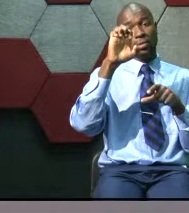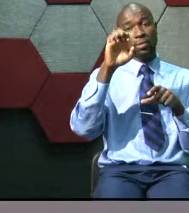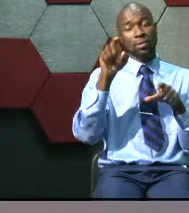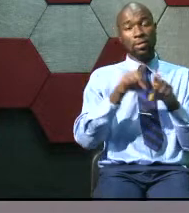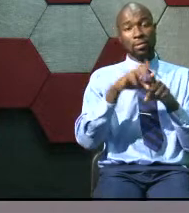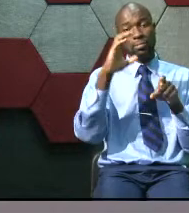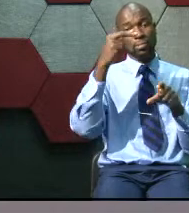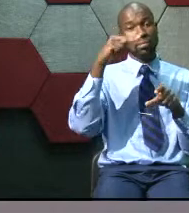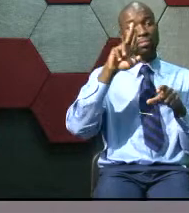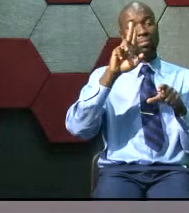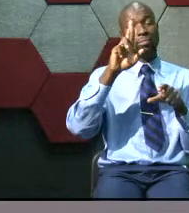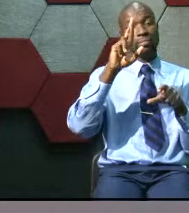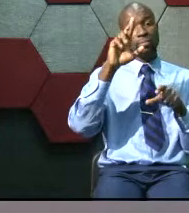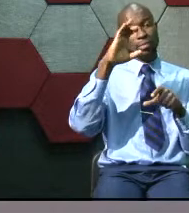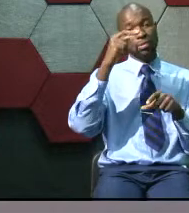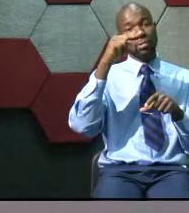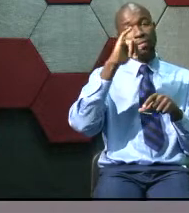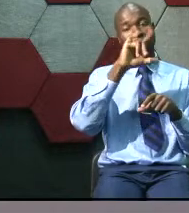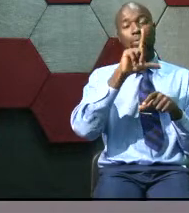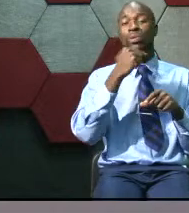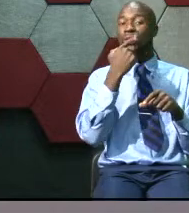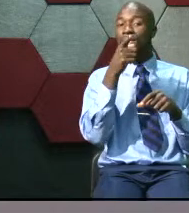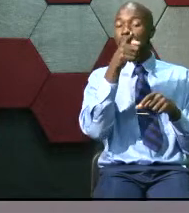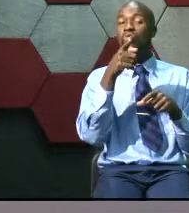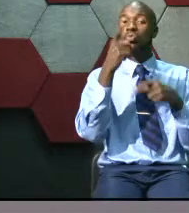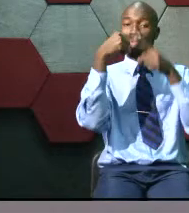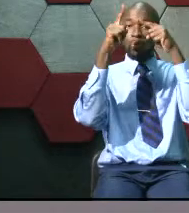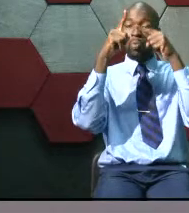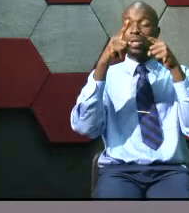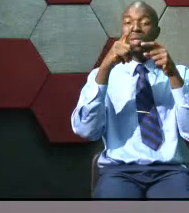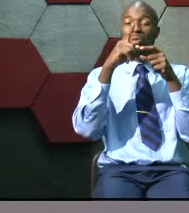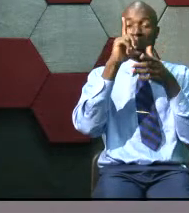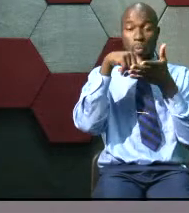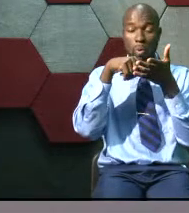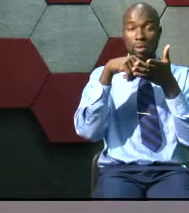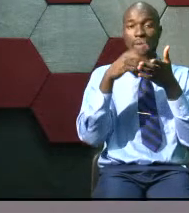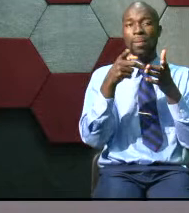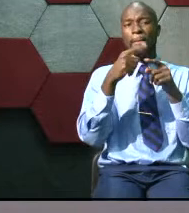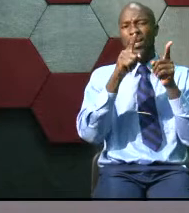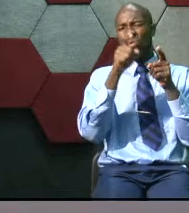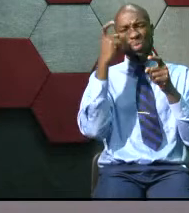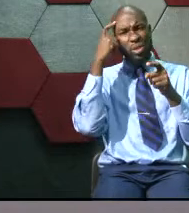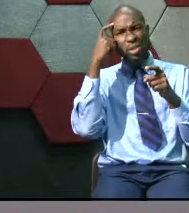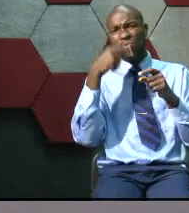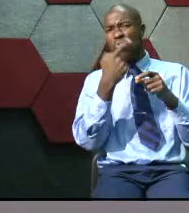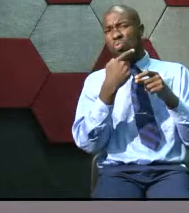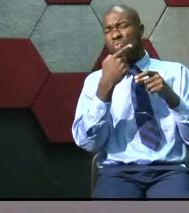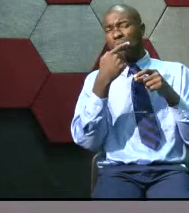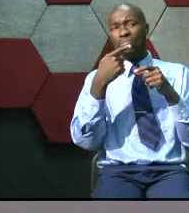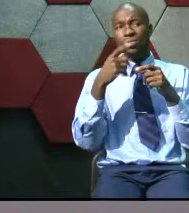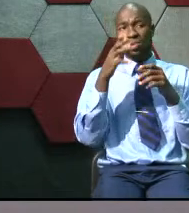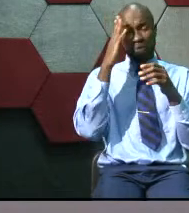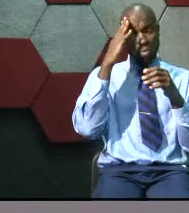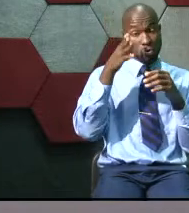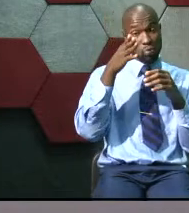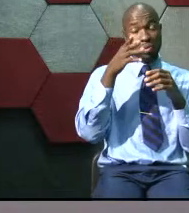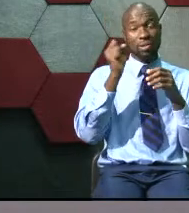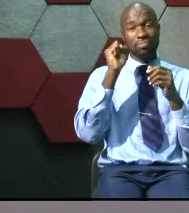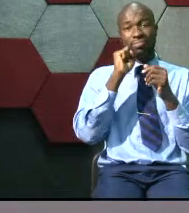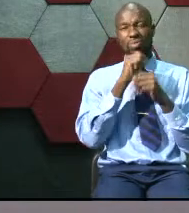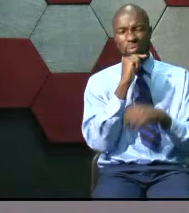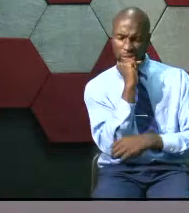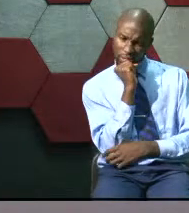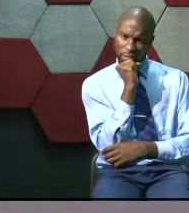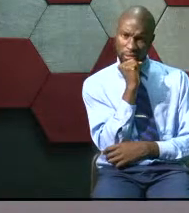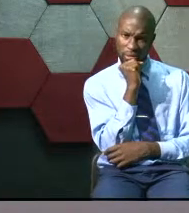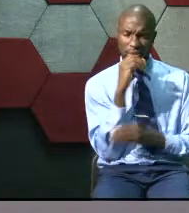with those, and congratulations to you guys. We'll be telling you what you'll win a little later. But Vanessa, who do you think is? We pause for a bit because I know you guys are wondering. So who's